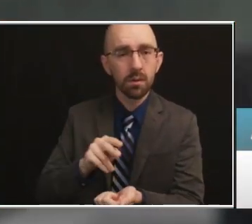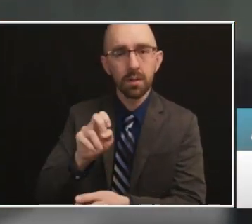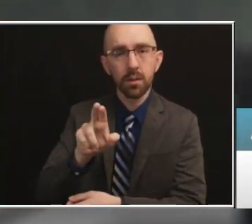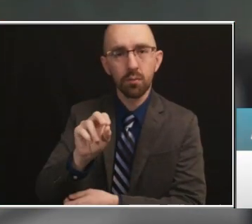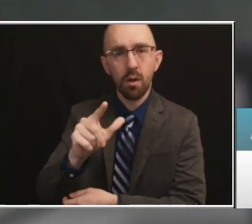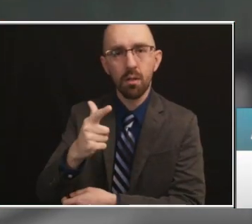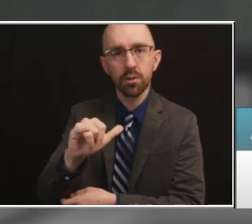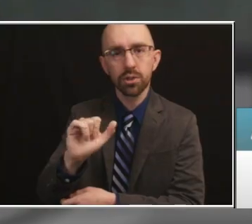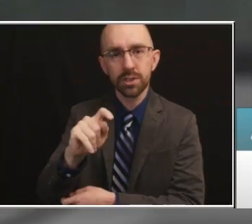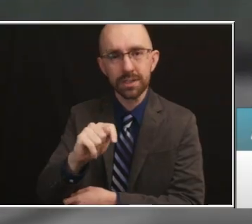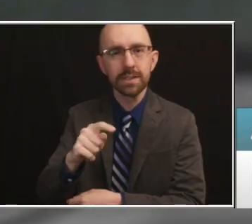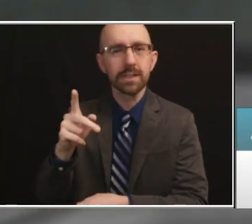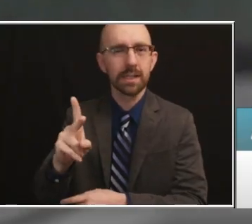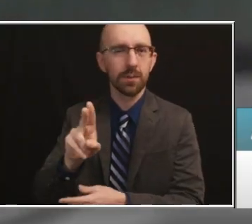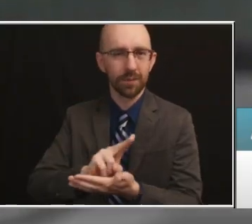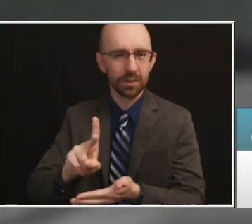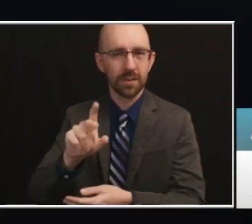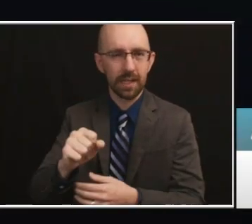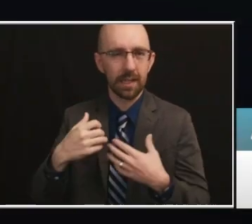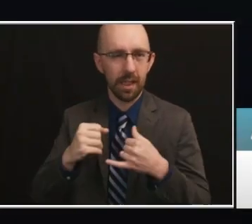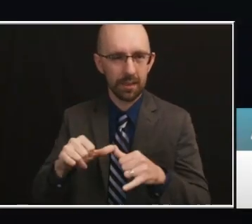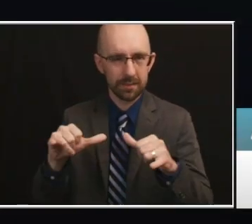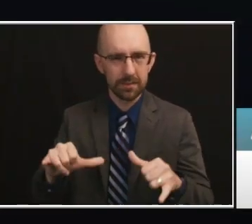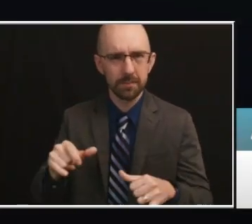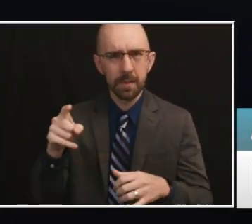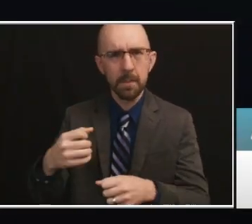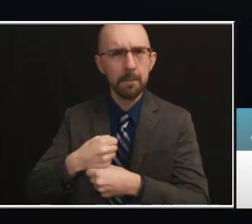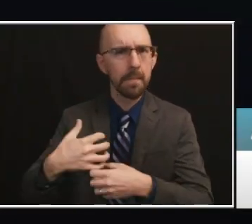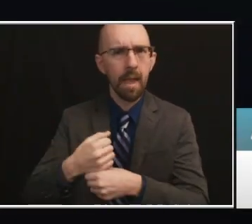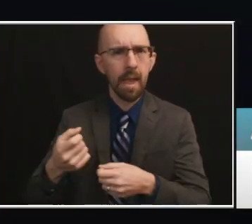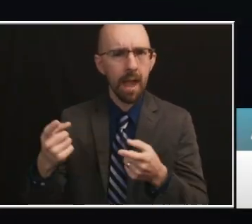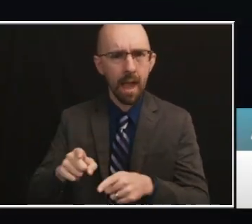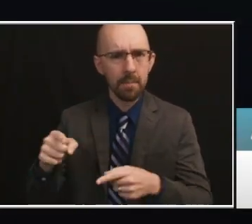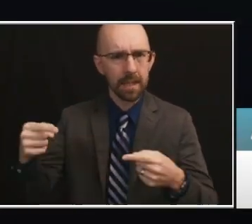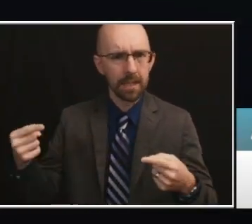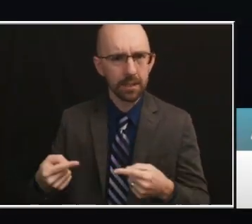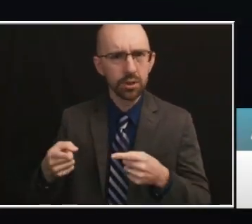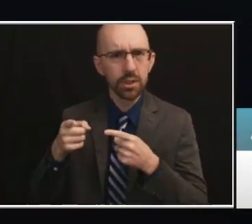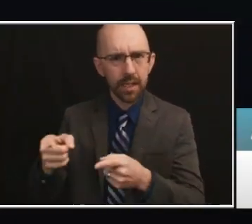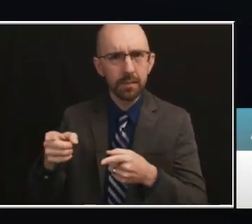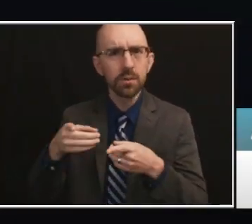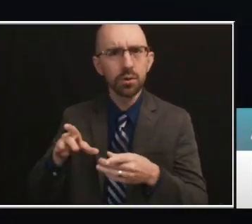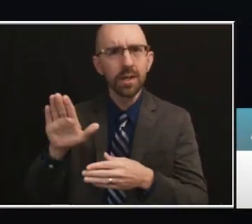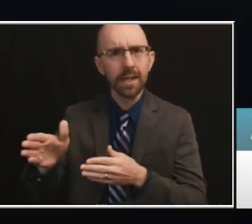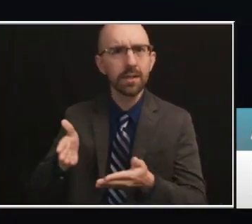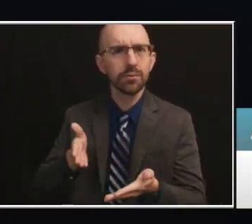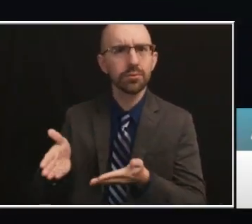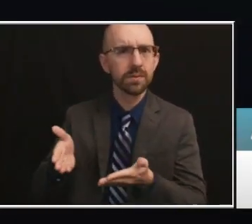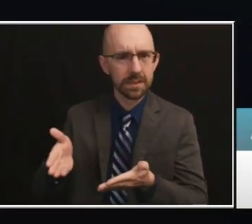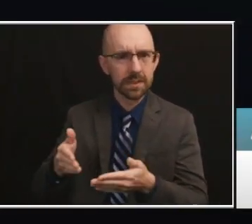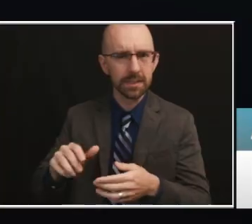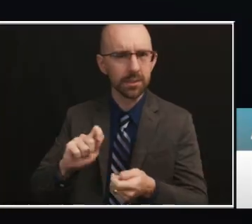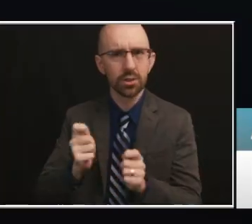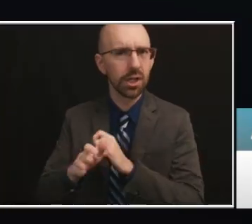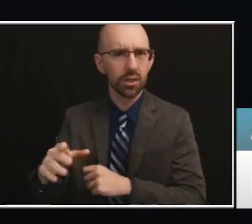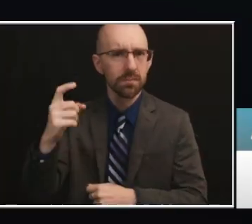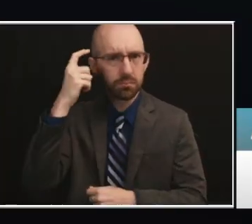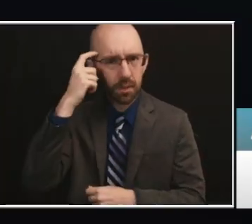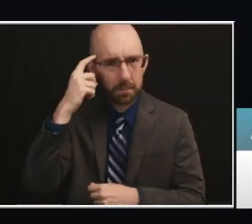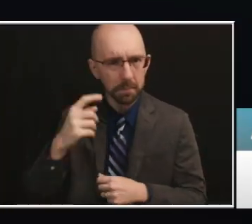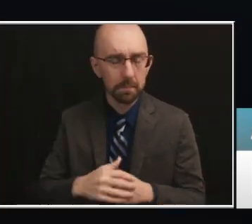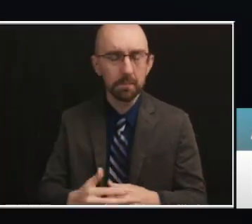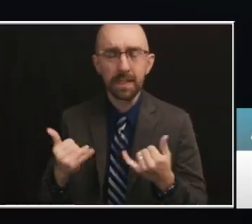System. He was injured in a blast while serving a tour of duty, changing his brain. This morning, we share his journey to